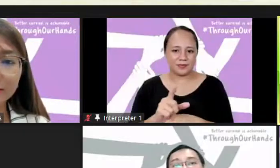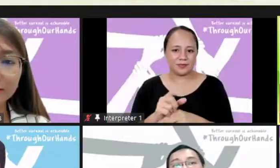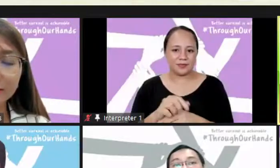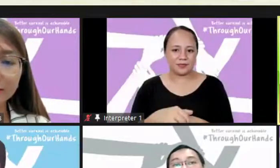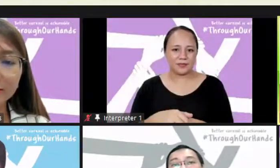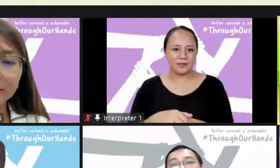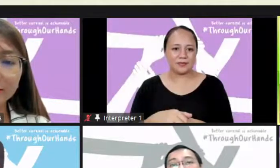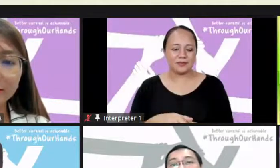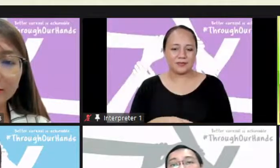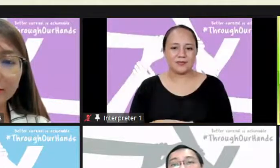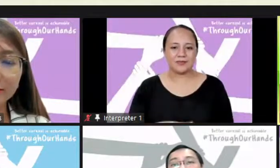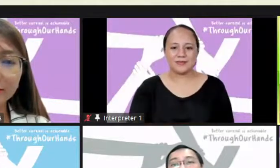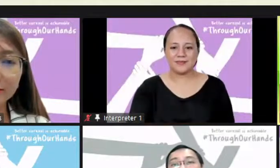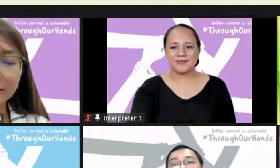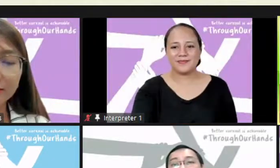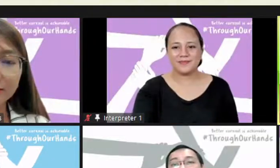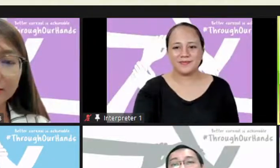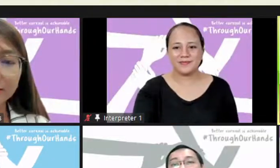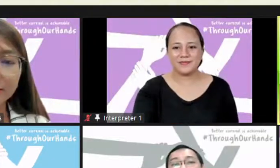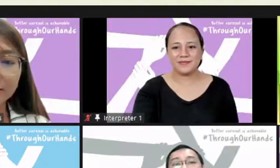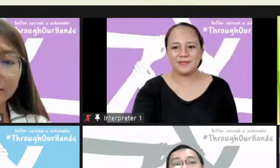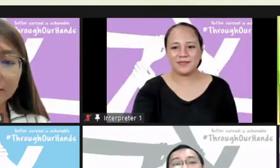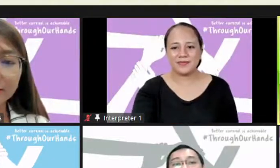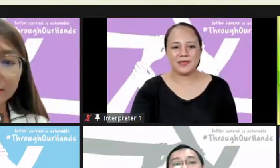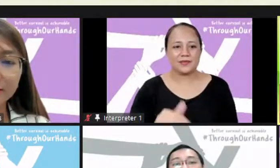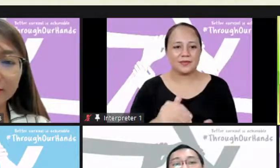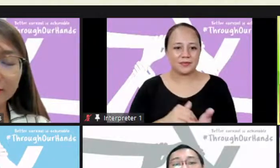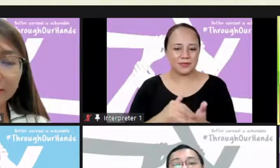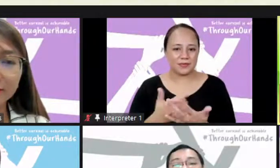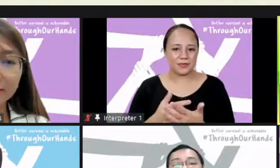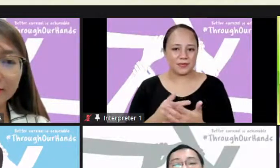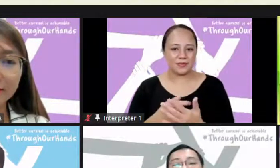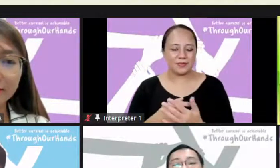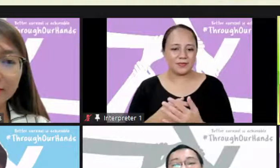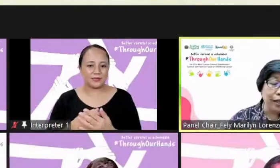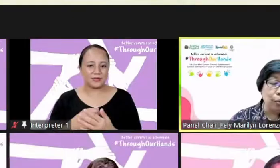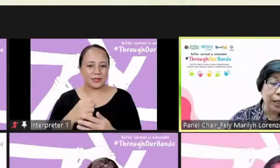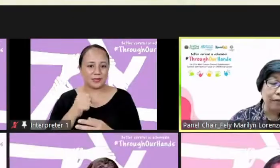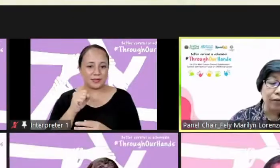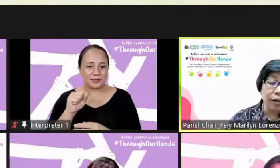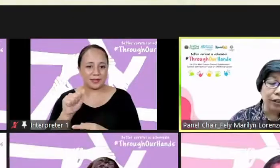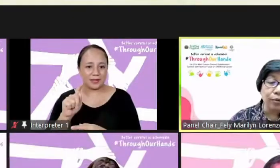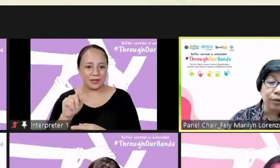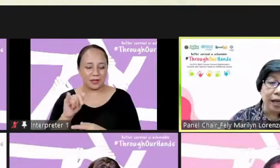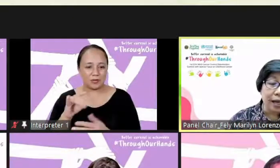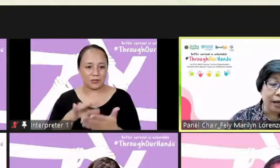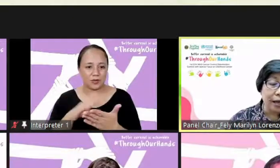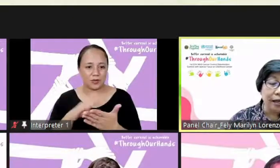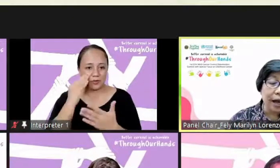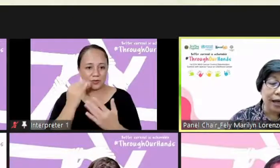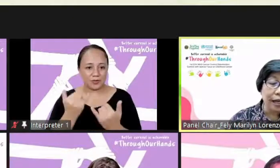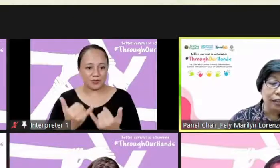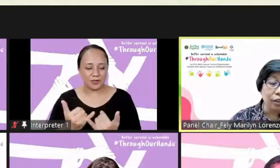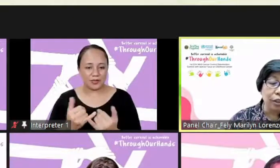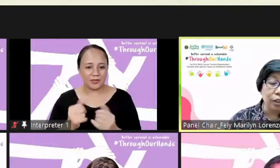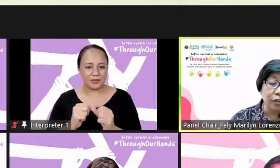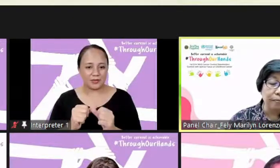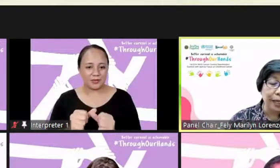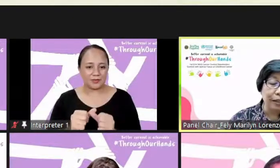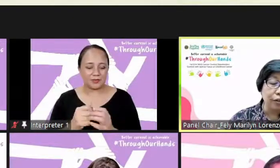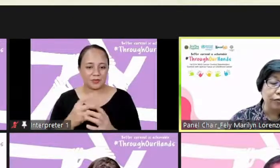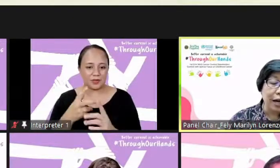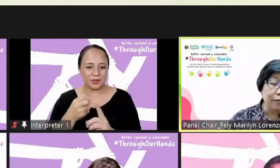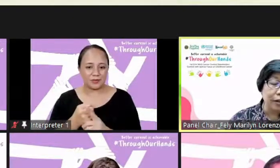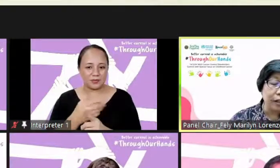Integrated Cancer Control Act. And as Dr. Santiago just said, may all that we have learned today guide us to